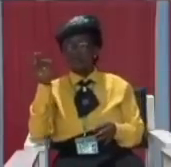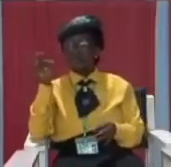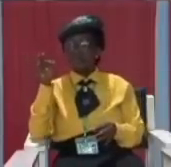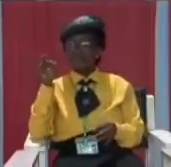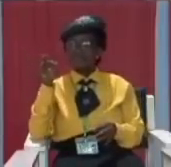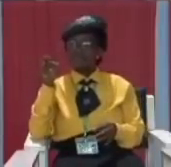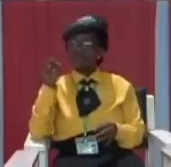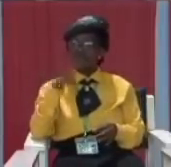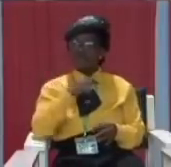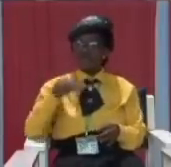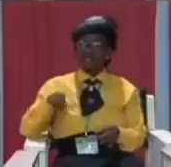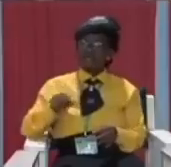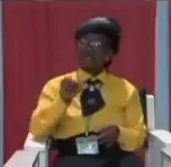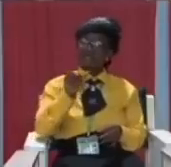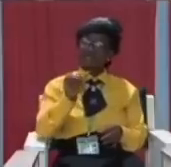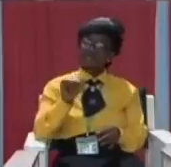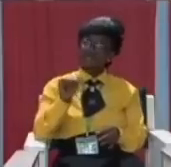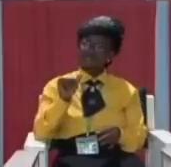And yet,